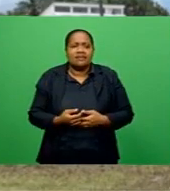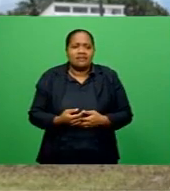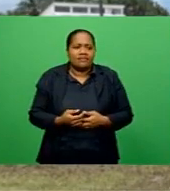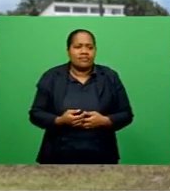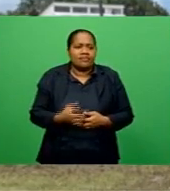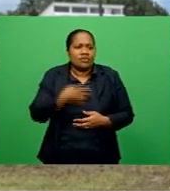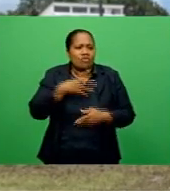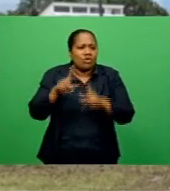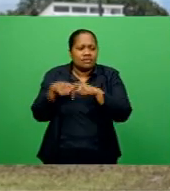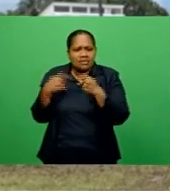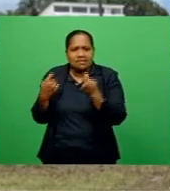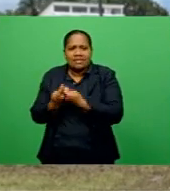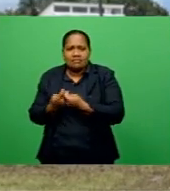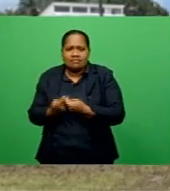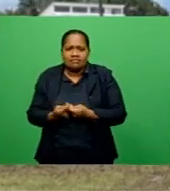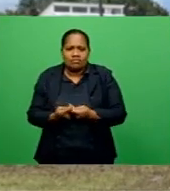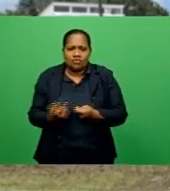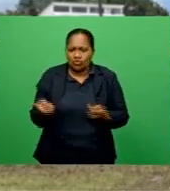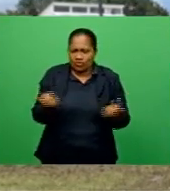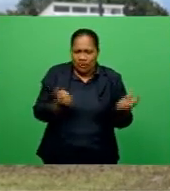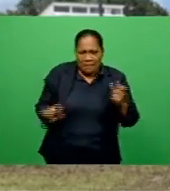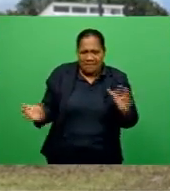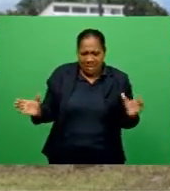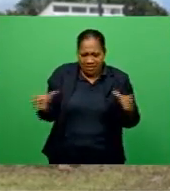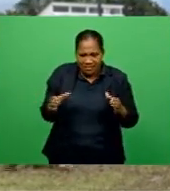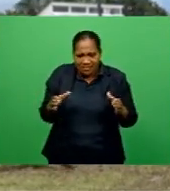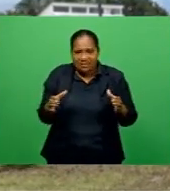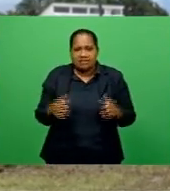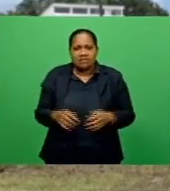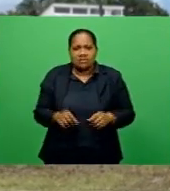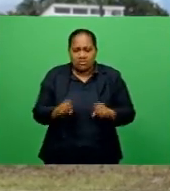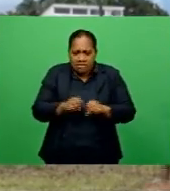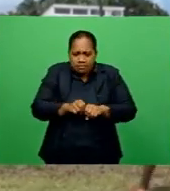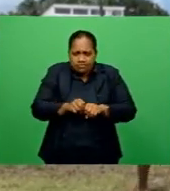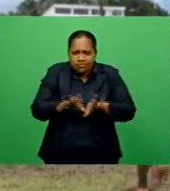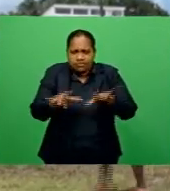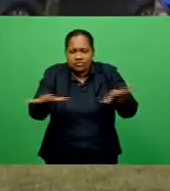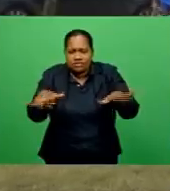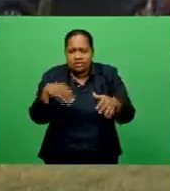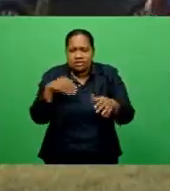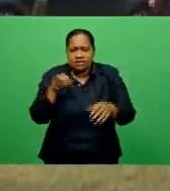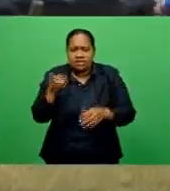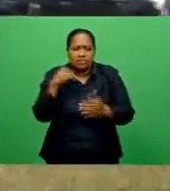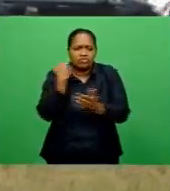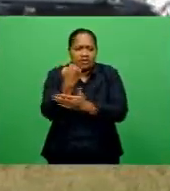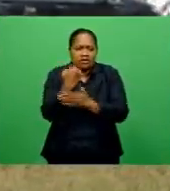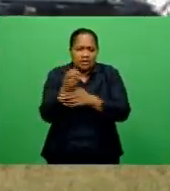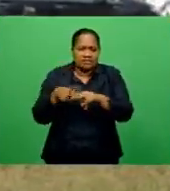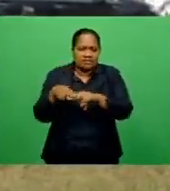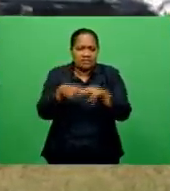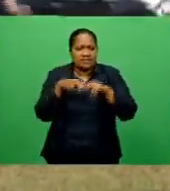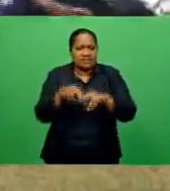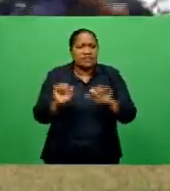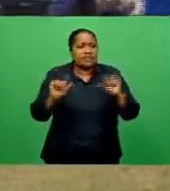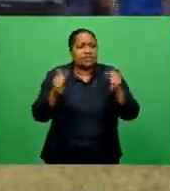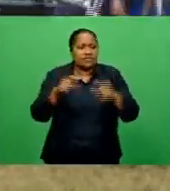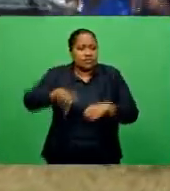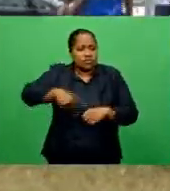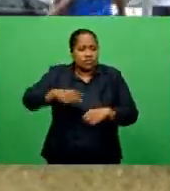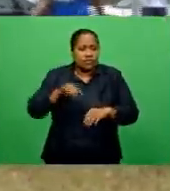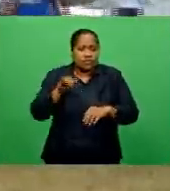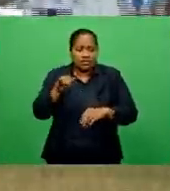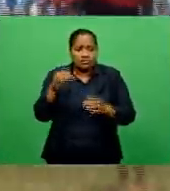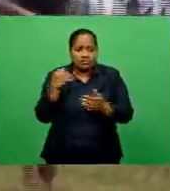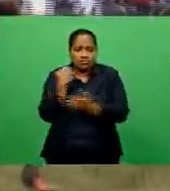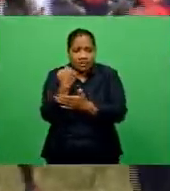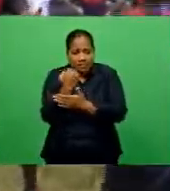more teams to come in the thing, spread the touch rugby world Fiji-wide. Finishing the Suva Touch Rugby season in the